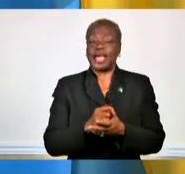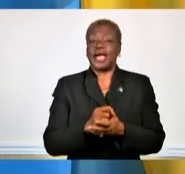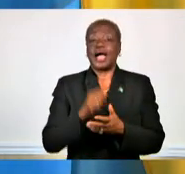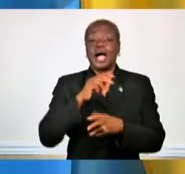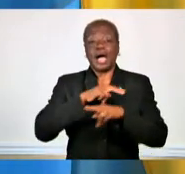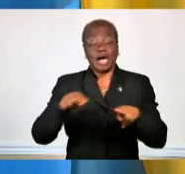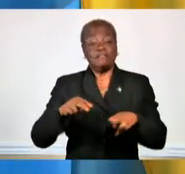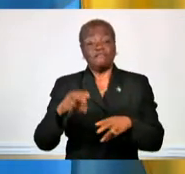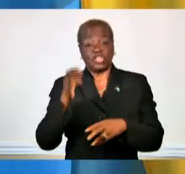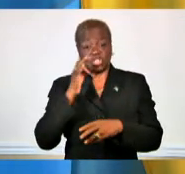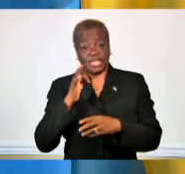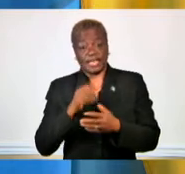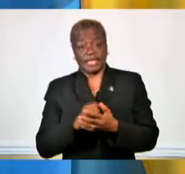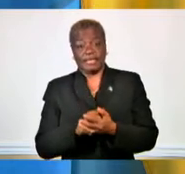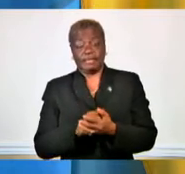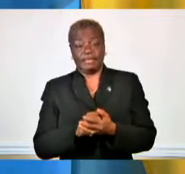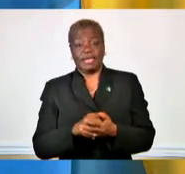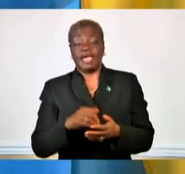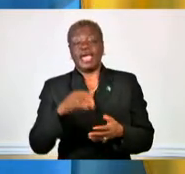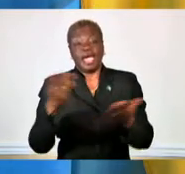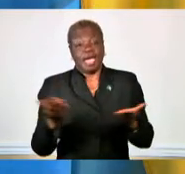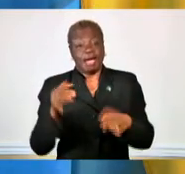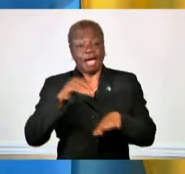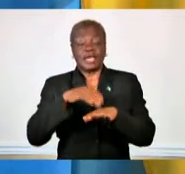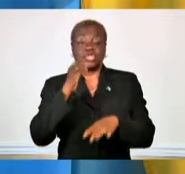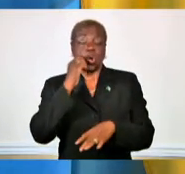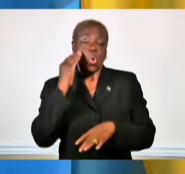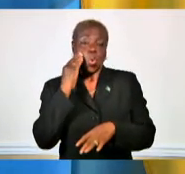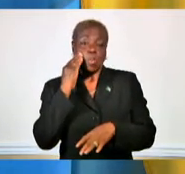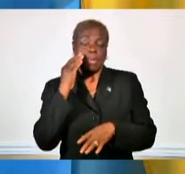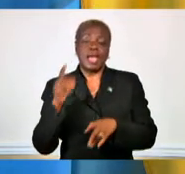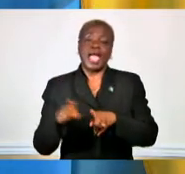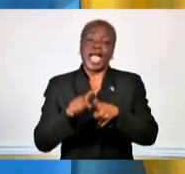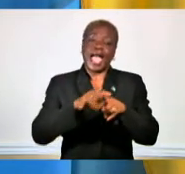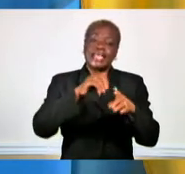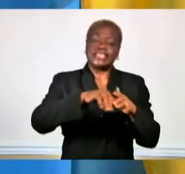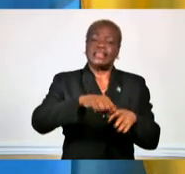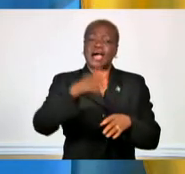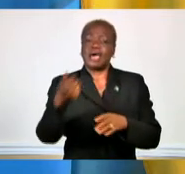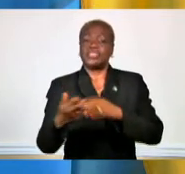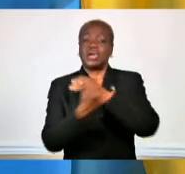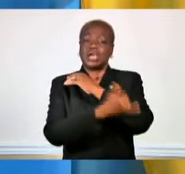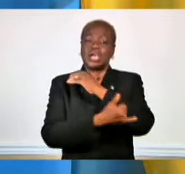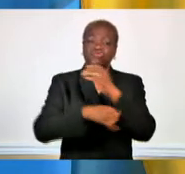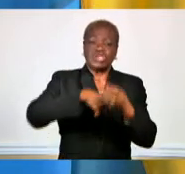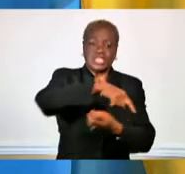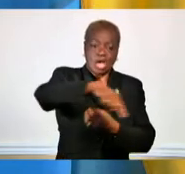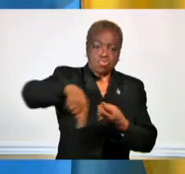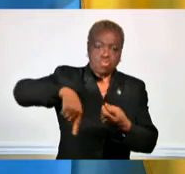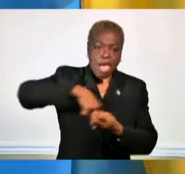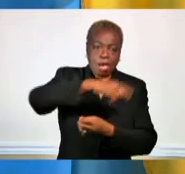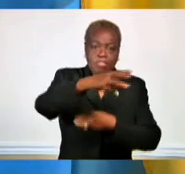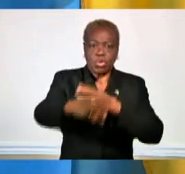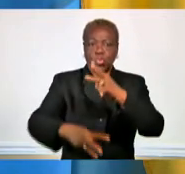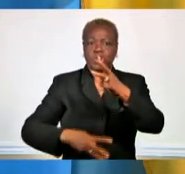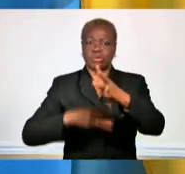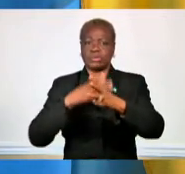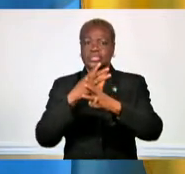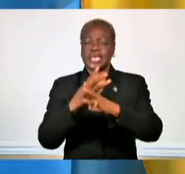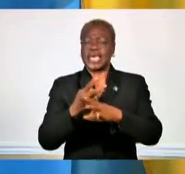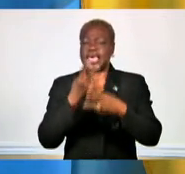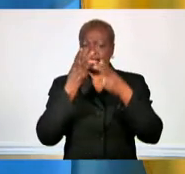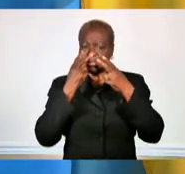Unfortunately, here at home, as in other countries around the world, it